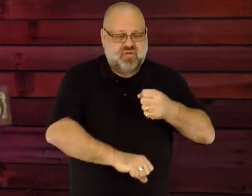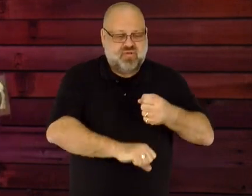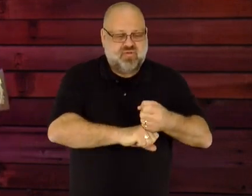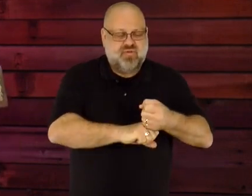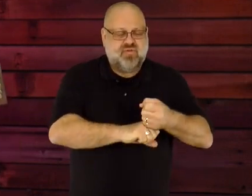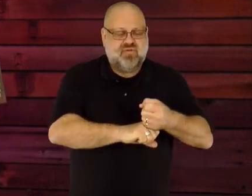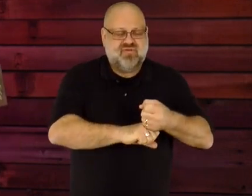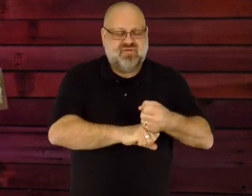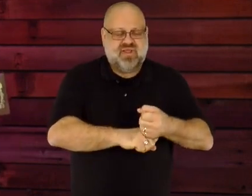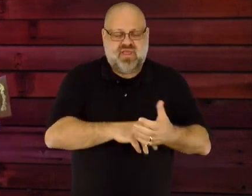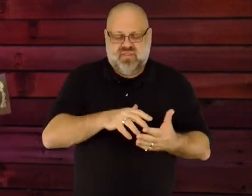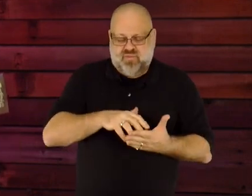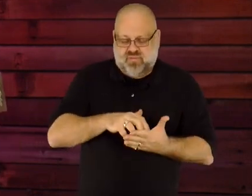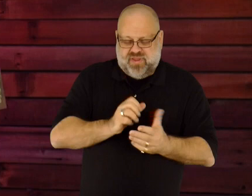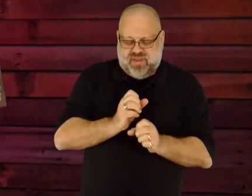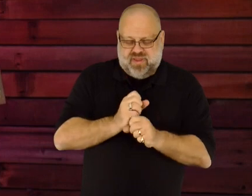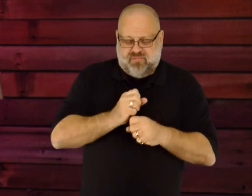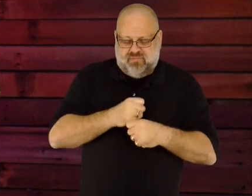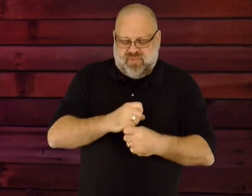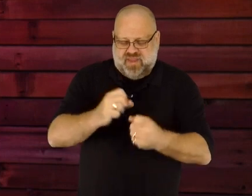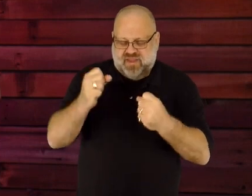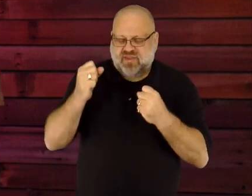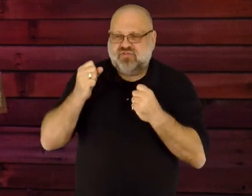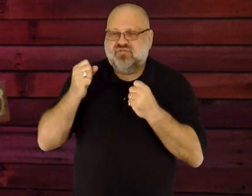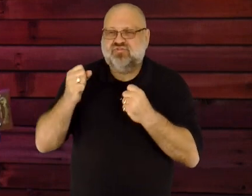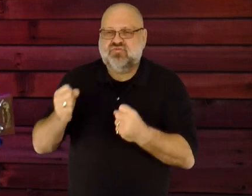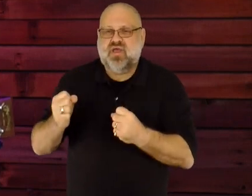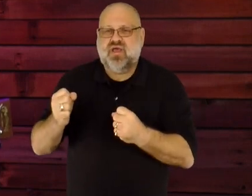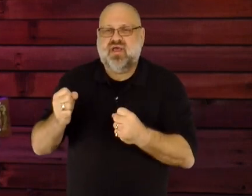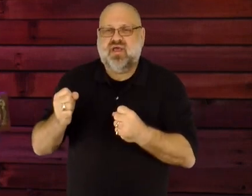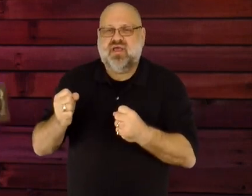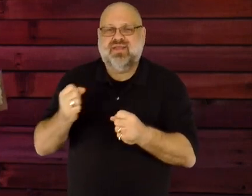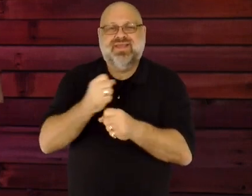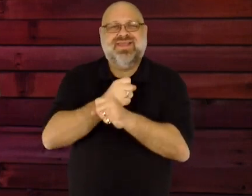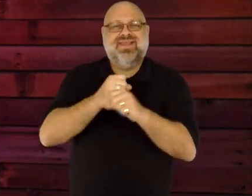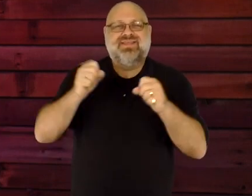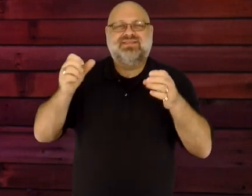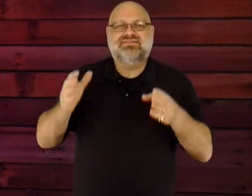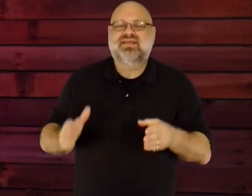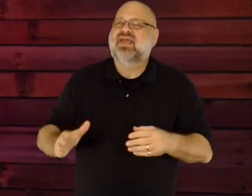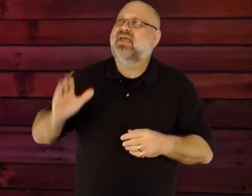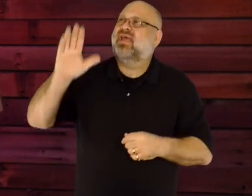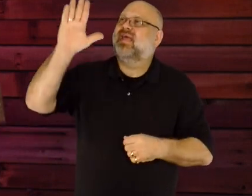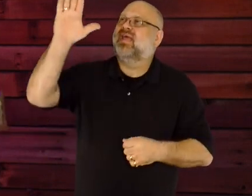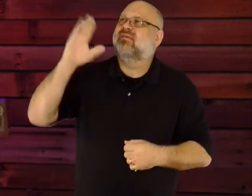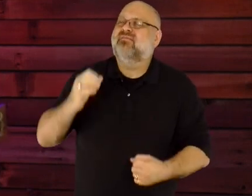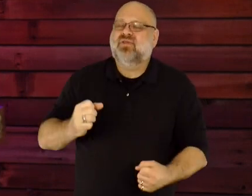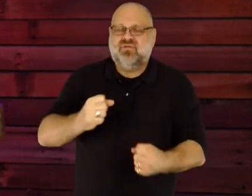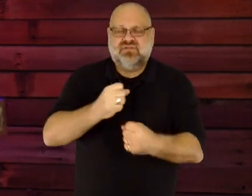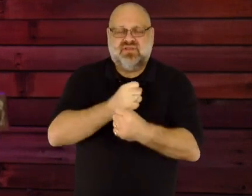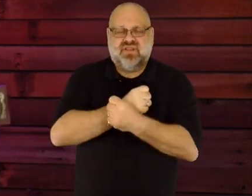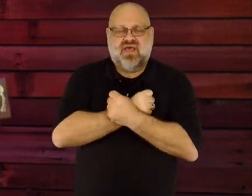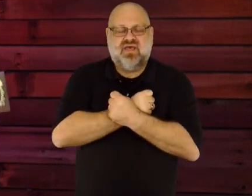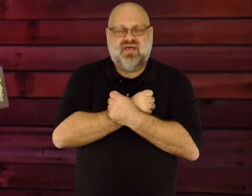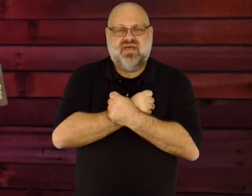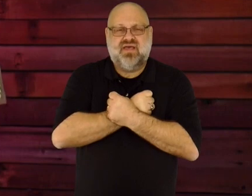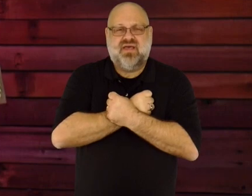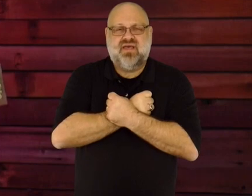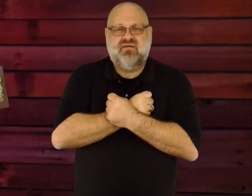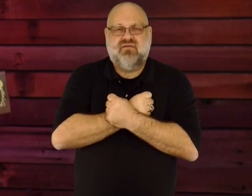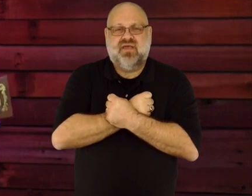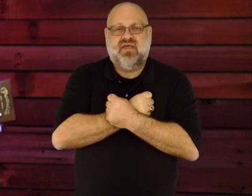cornerstone, the weak are made strong in the Savior's love.